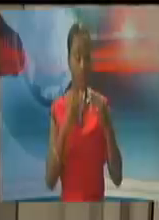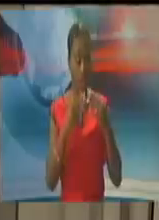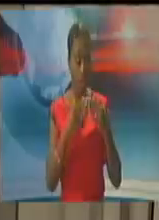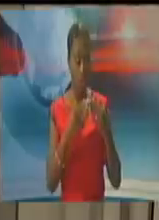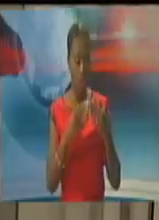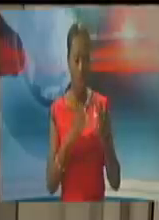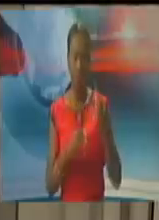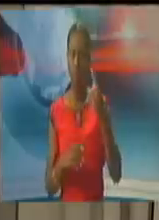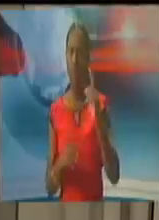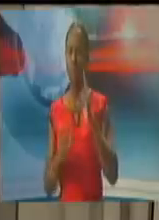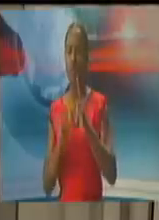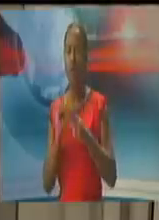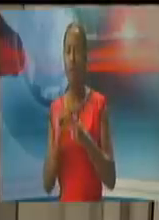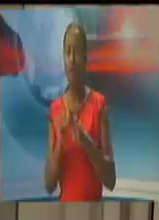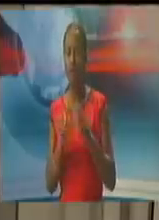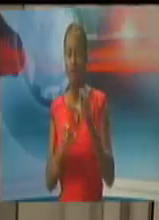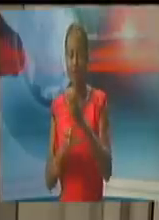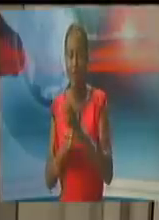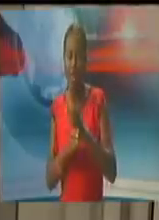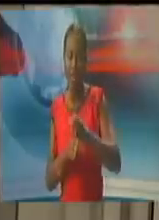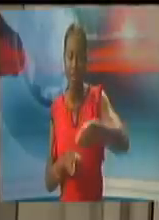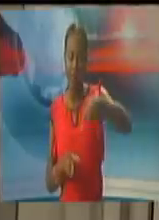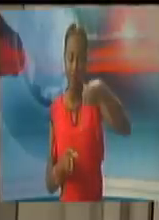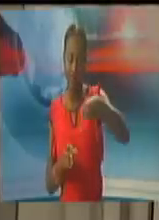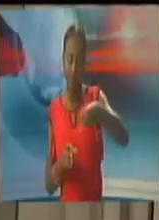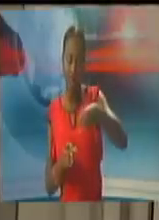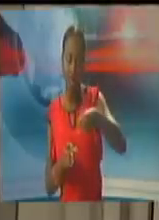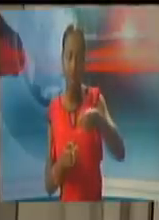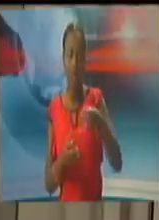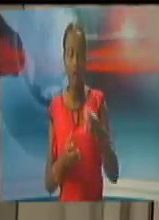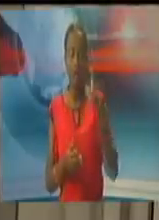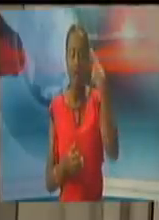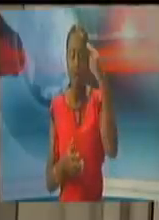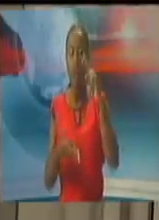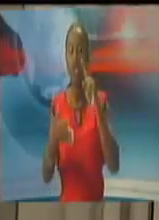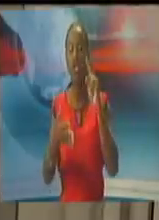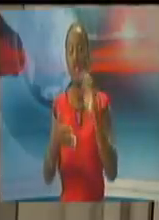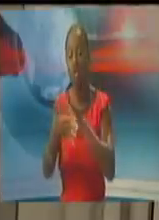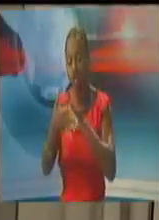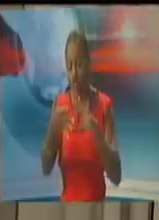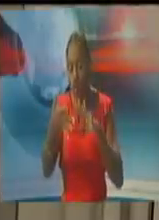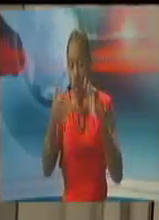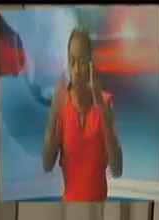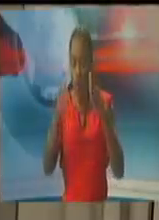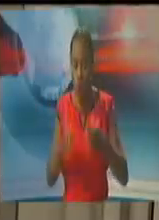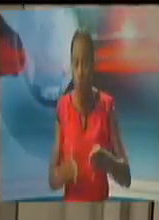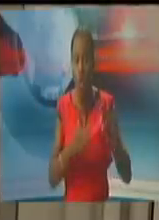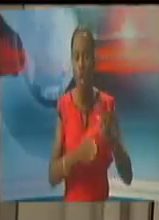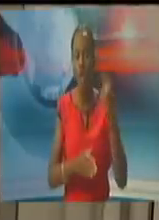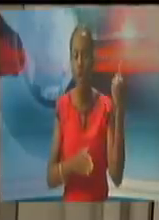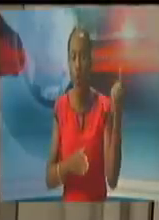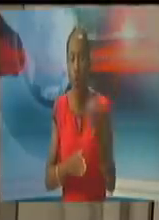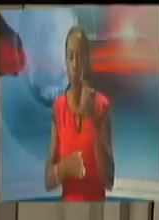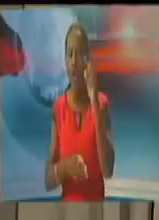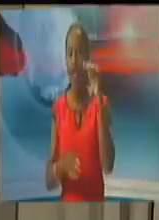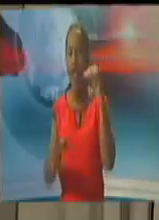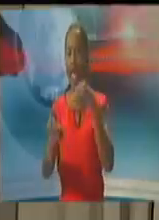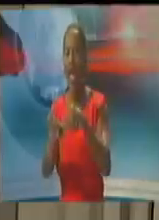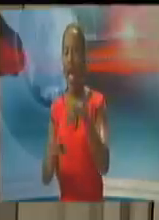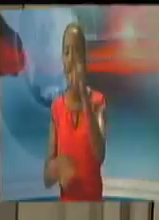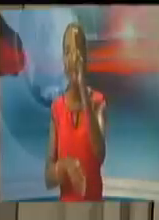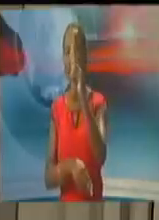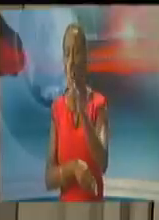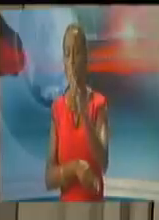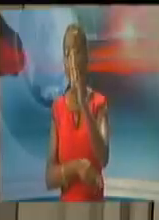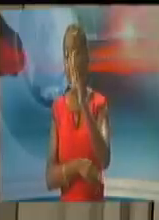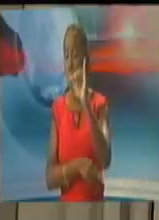With respect to care packages, the care packages at this time are for our students who are at the University of the West Indies. That's the immediate